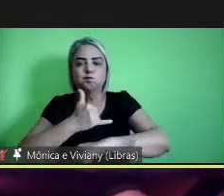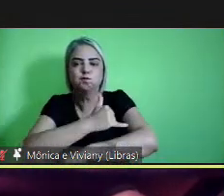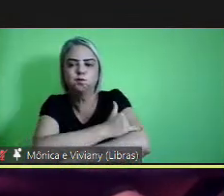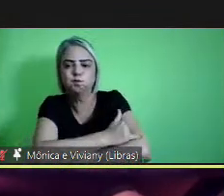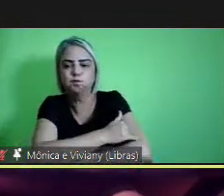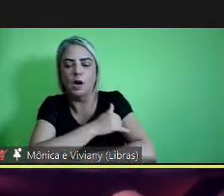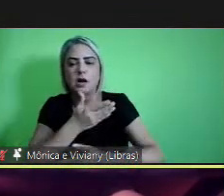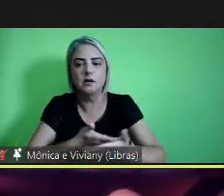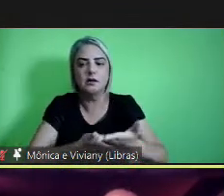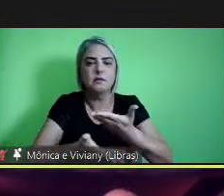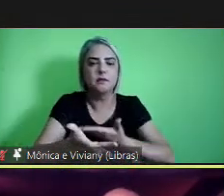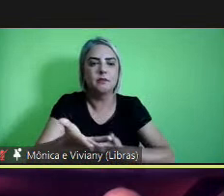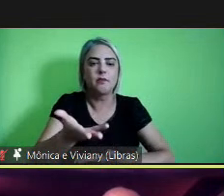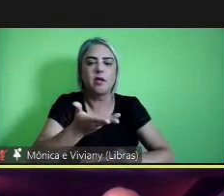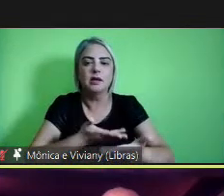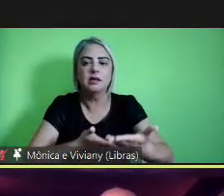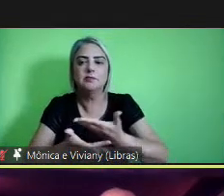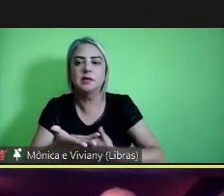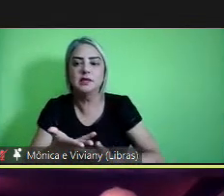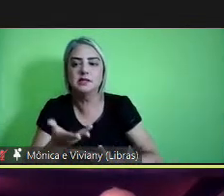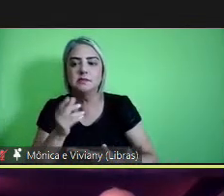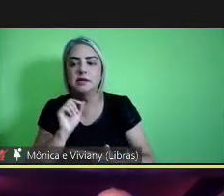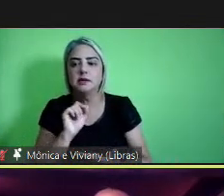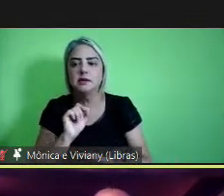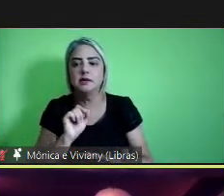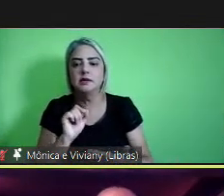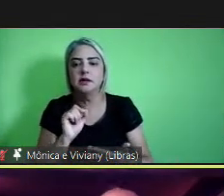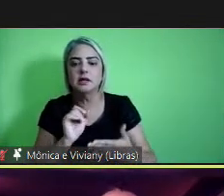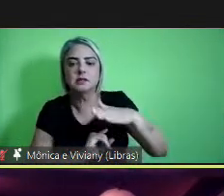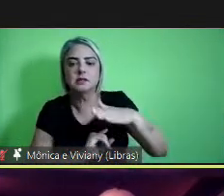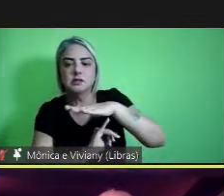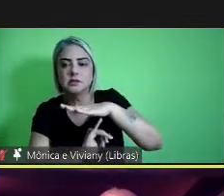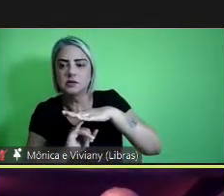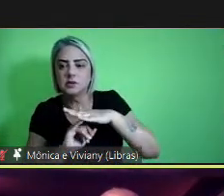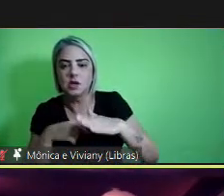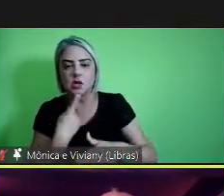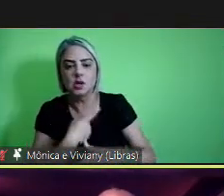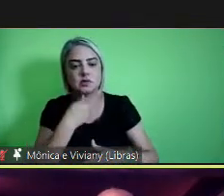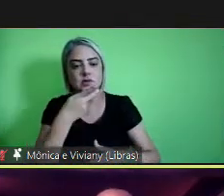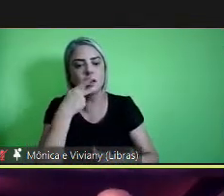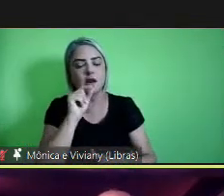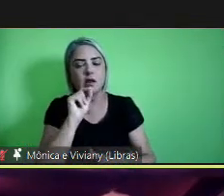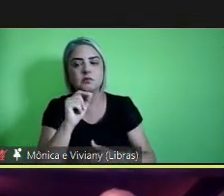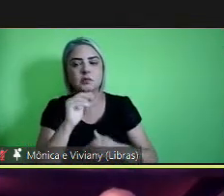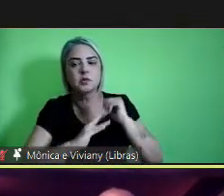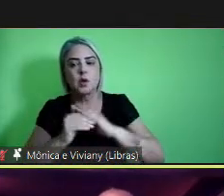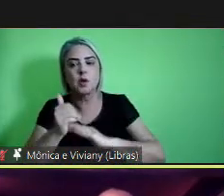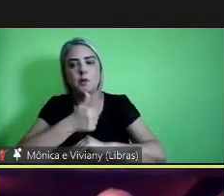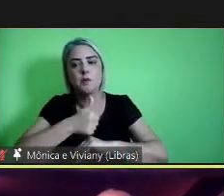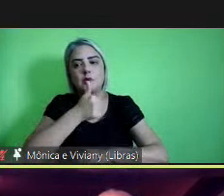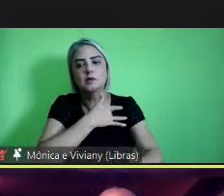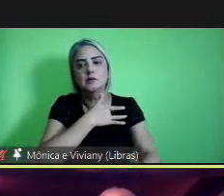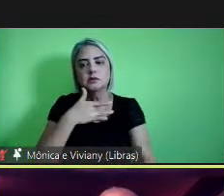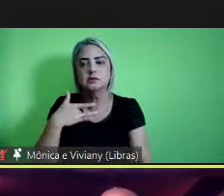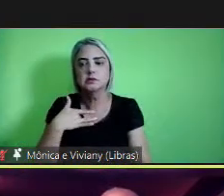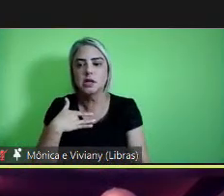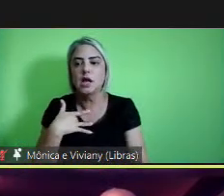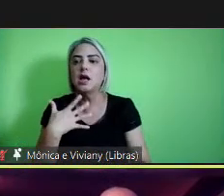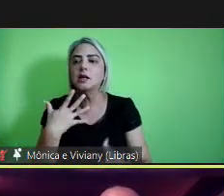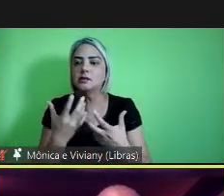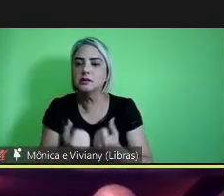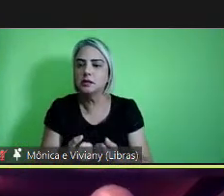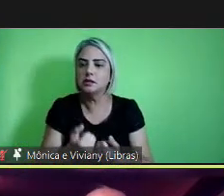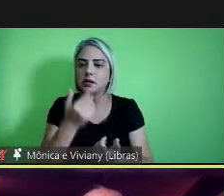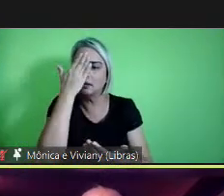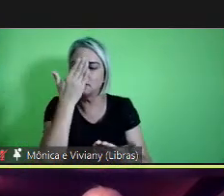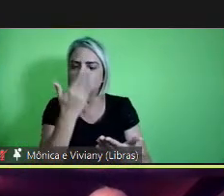appropriate agencies. And we talk about healthcare professionals, but again, we need to accept and recognize the importance of